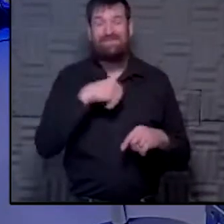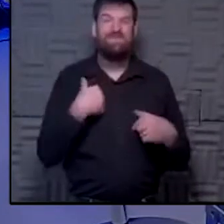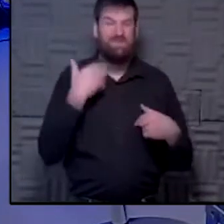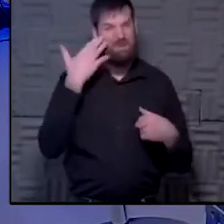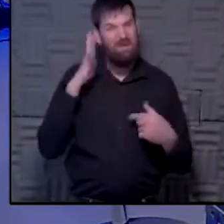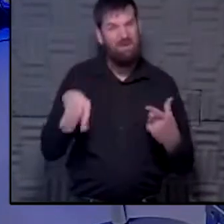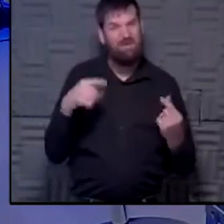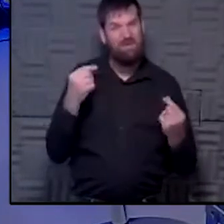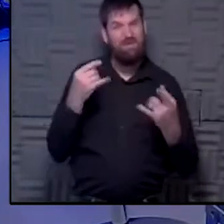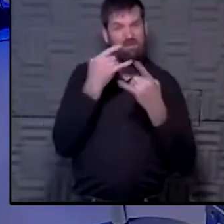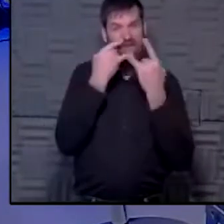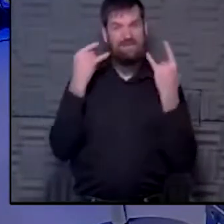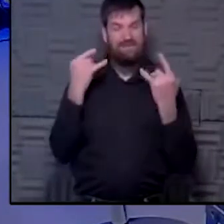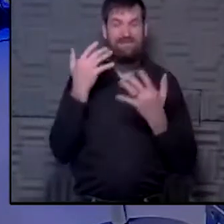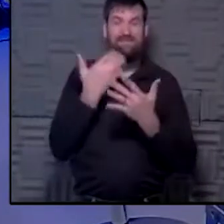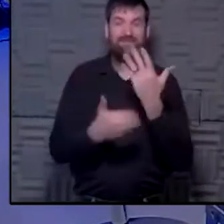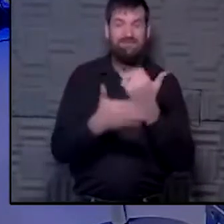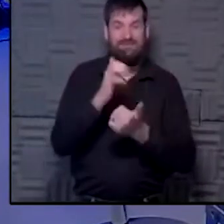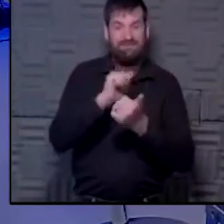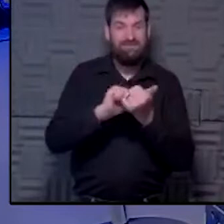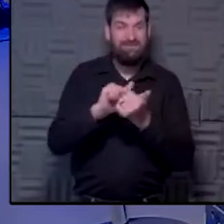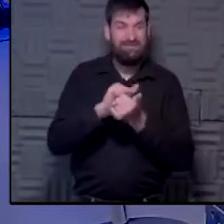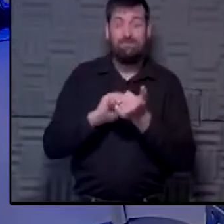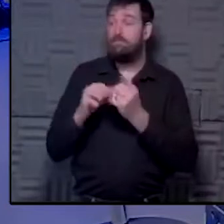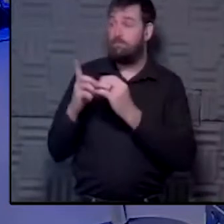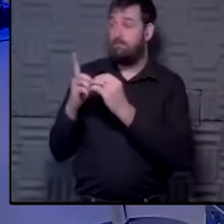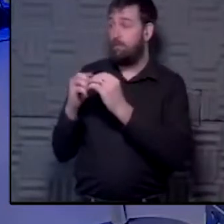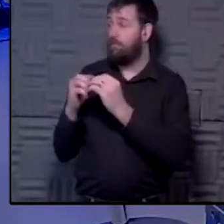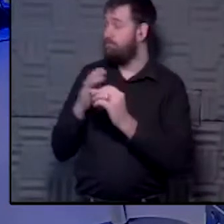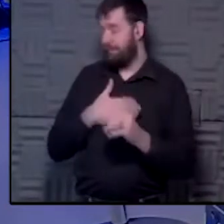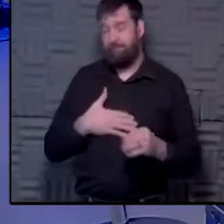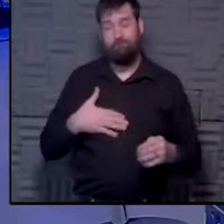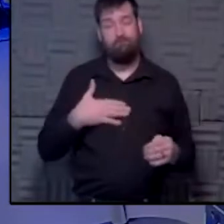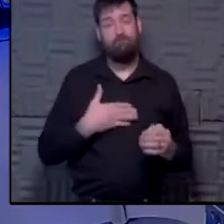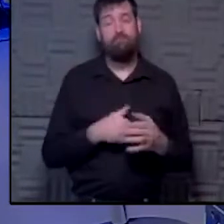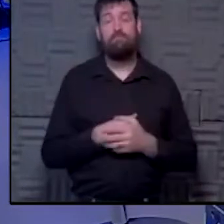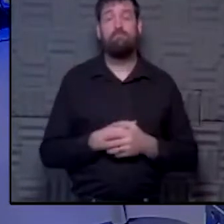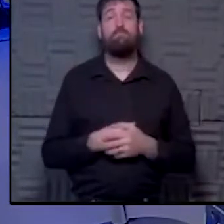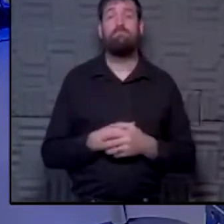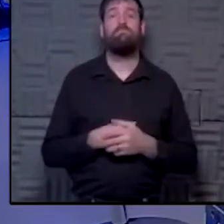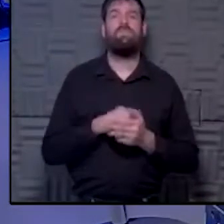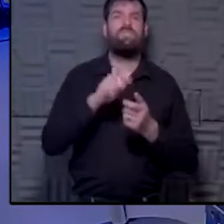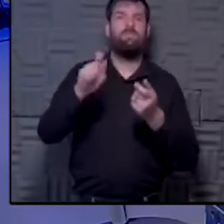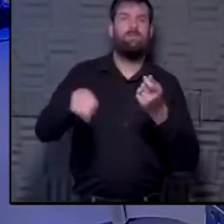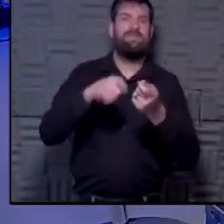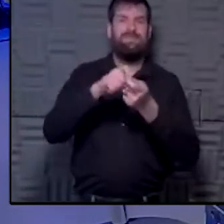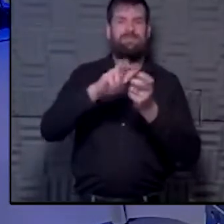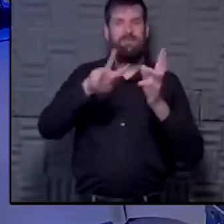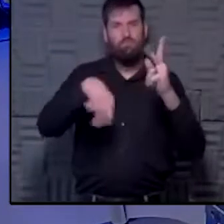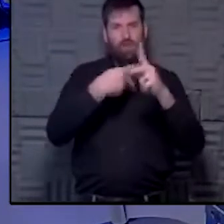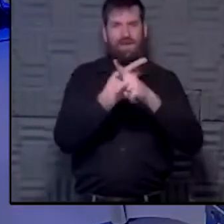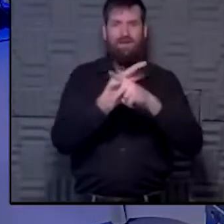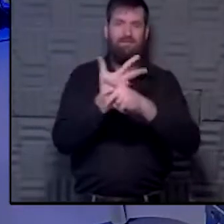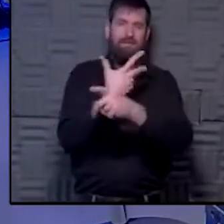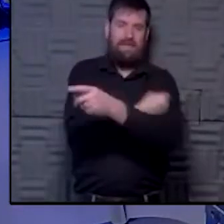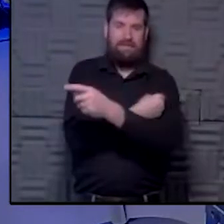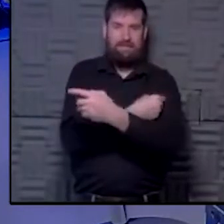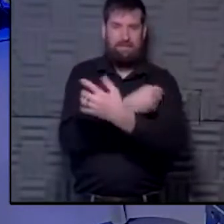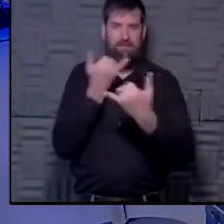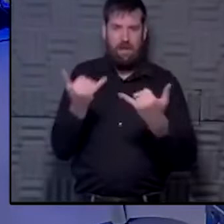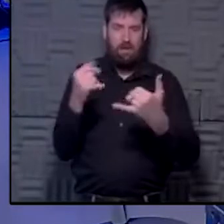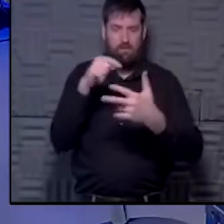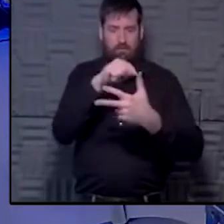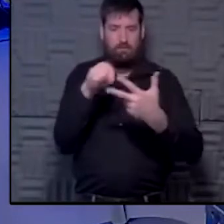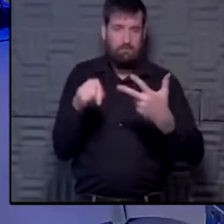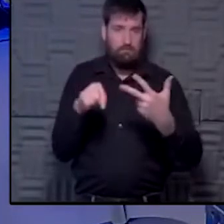Wear a mask. Works. Wash your hands. One more? Please. All right. If you get a certain brand of vaccine now, do you have to have the